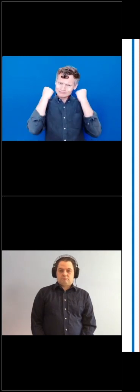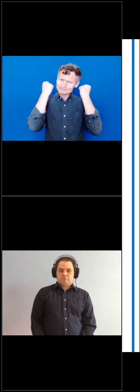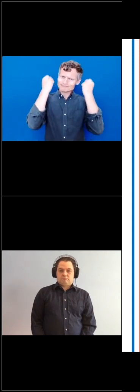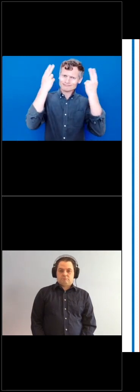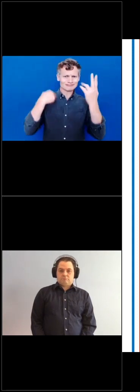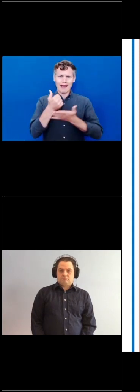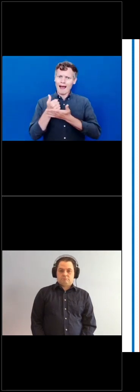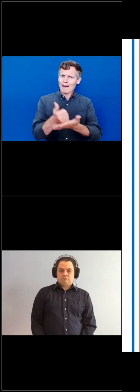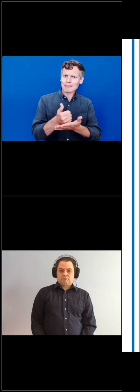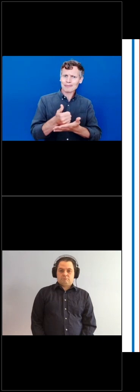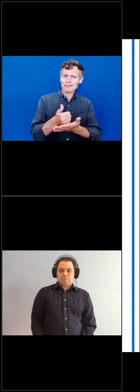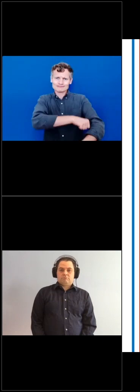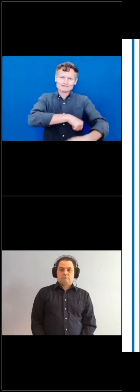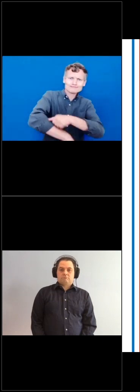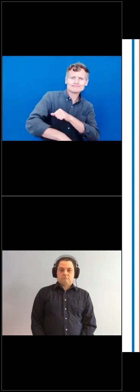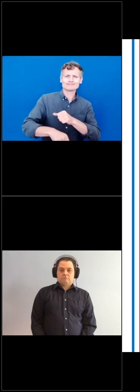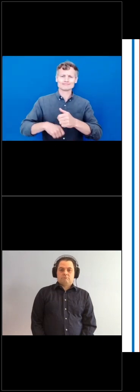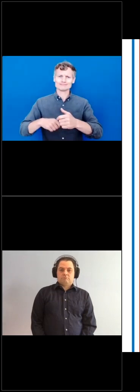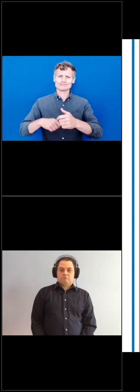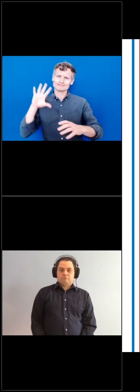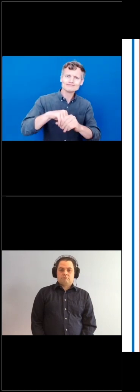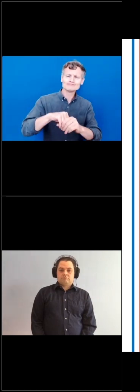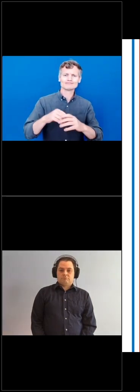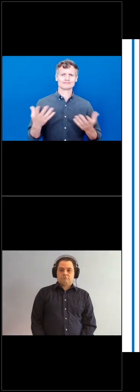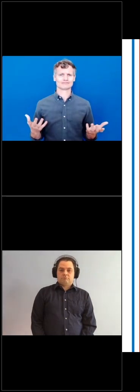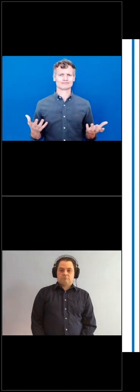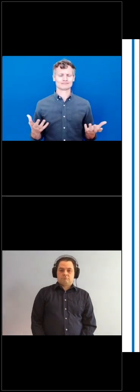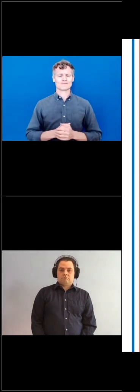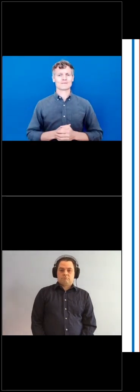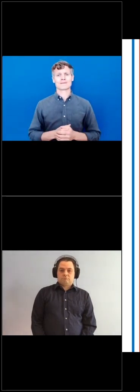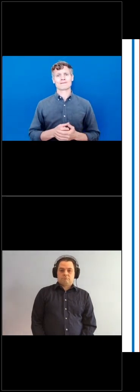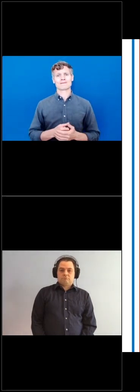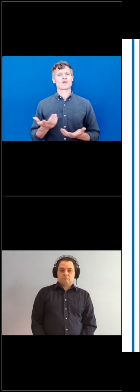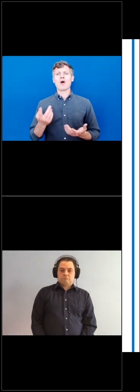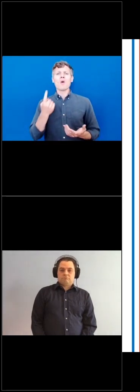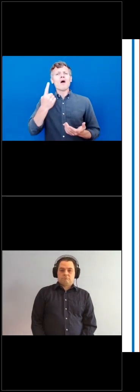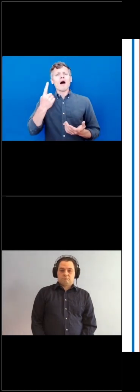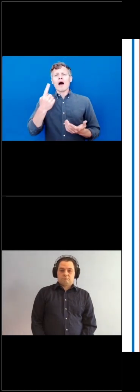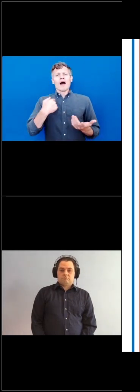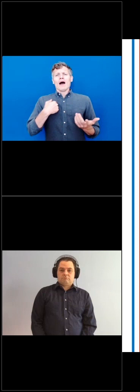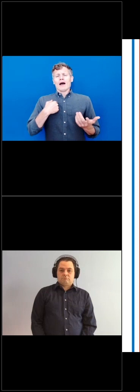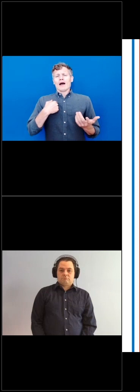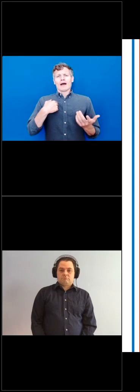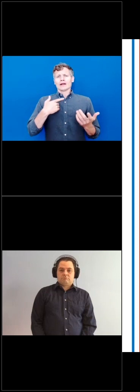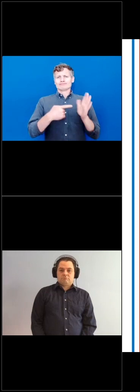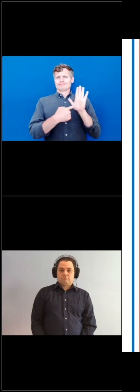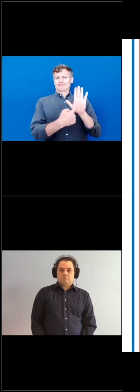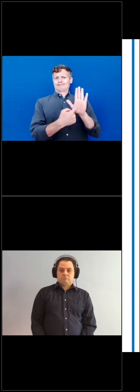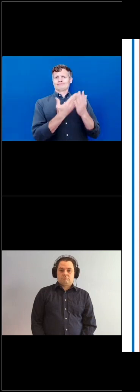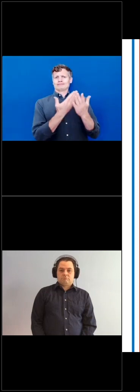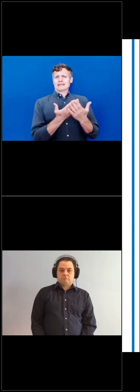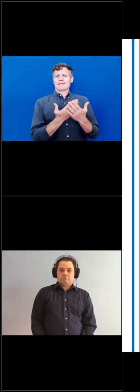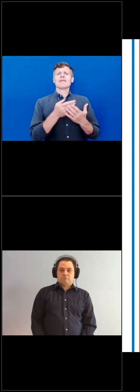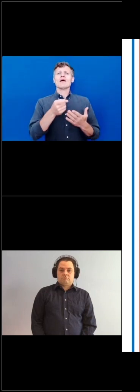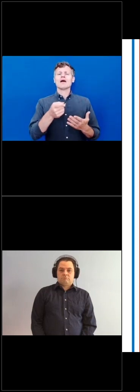the humanitarian response is inclusive of them. So for a practical example on meaningful participation, I will be